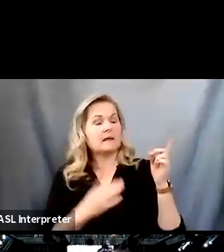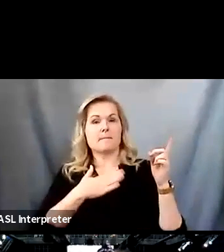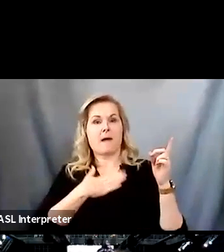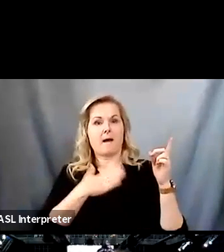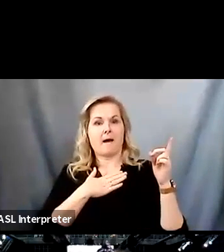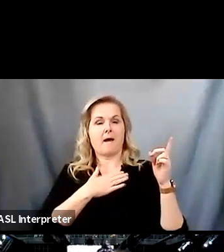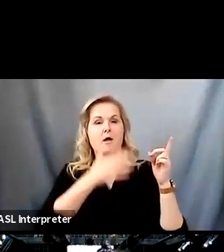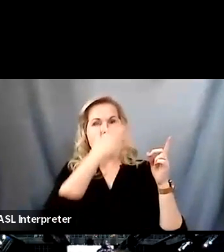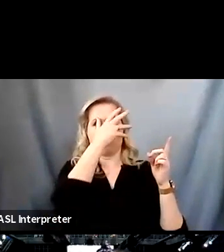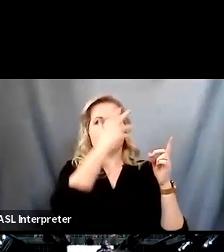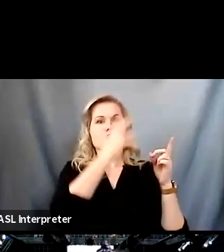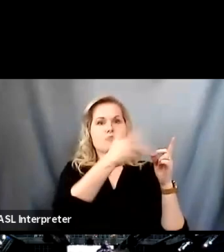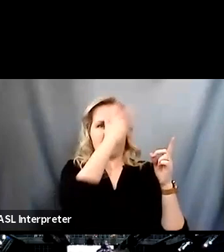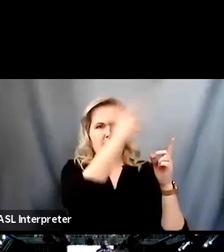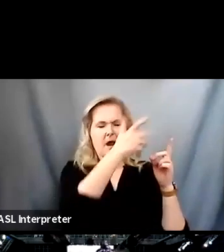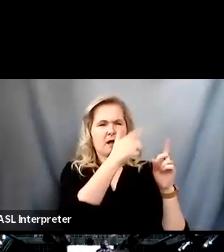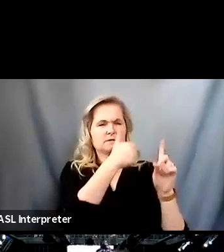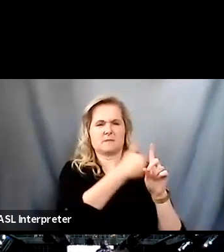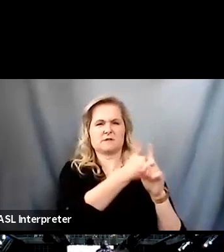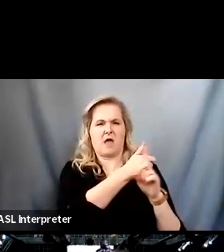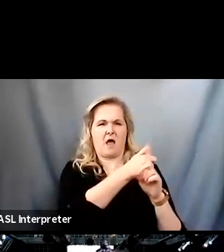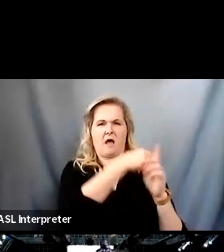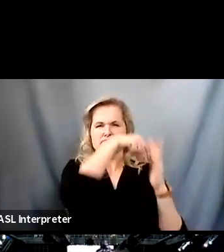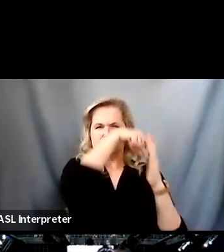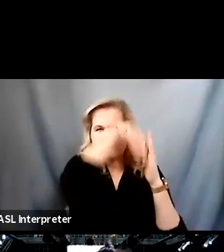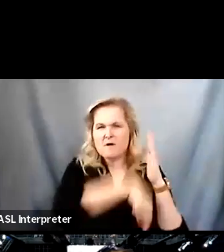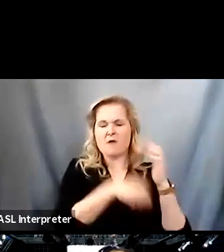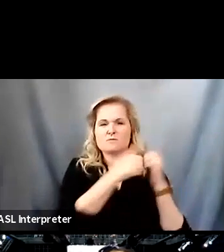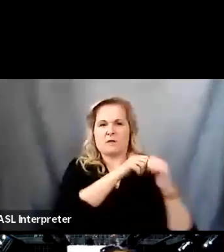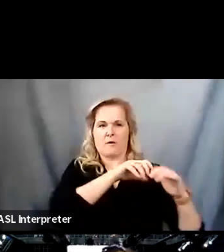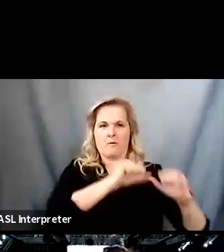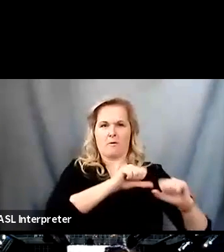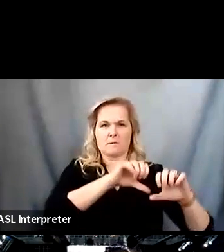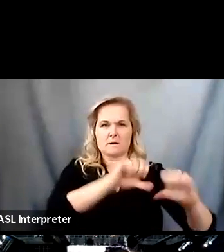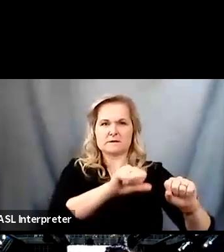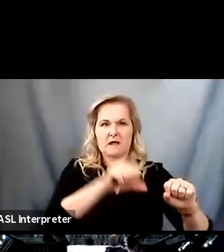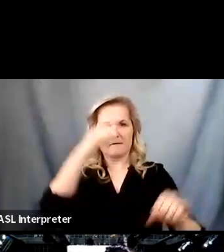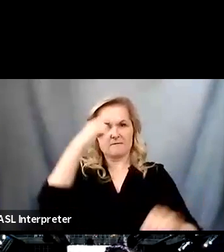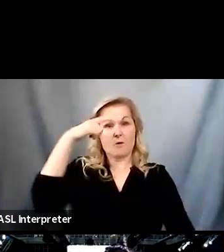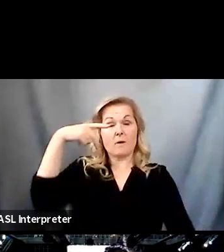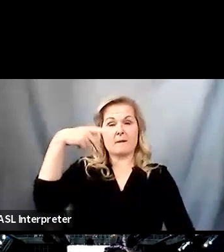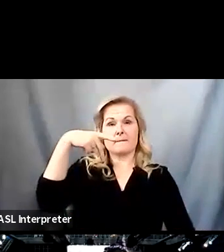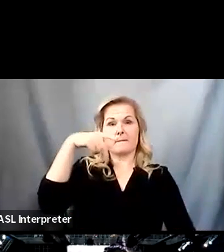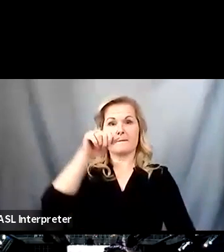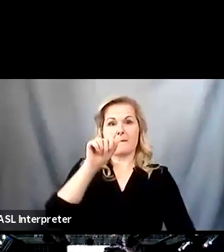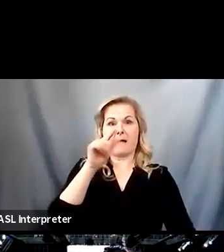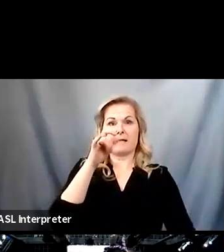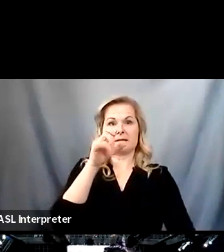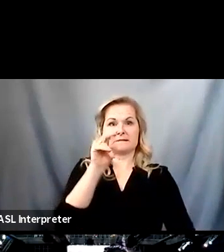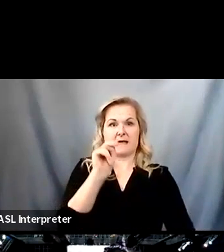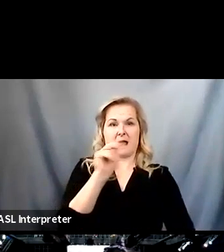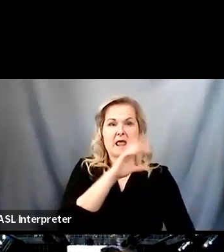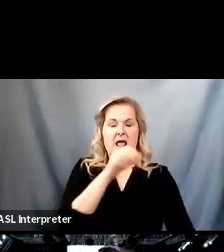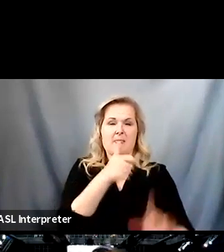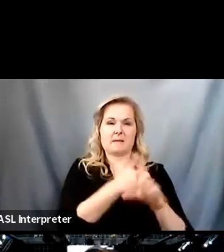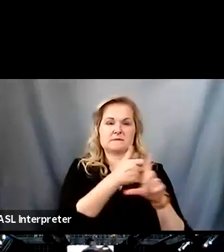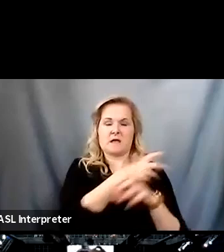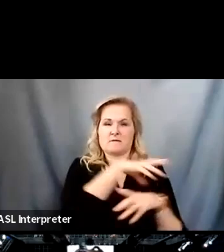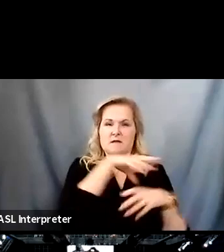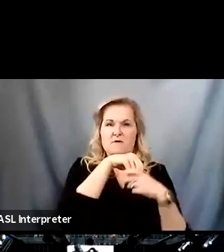my grandparents were deeply involved in the colonization of Palestine and were deeply involved in